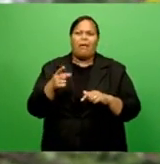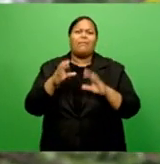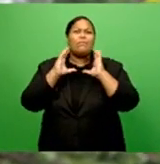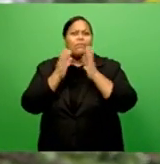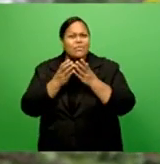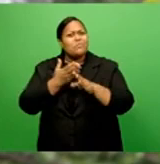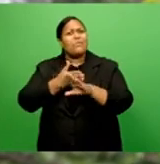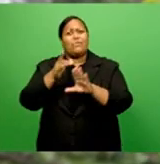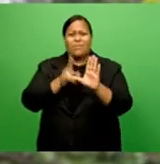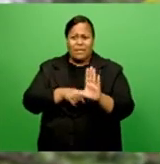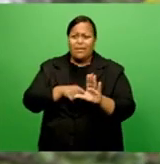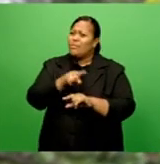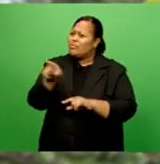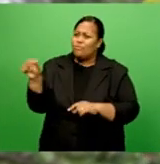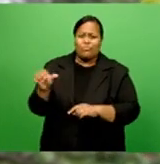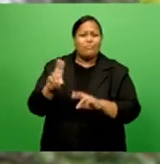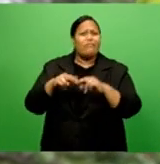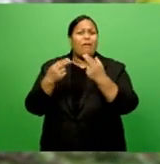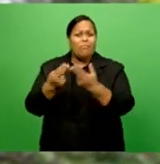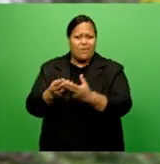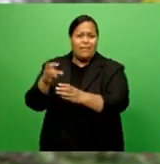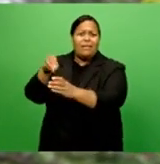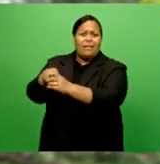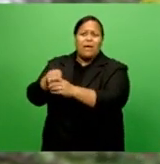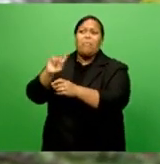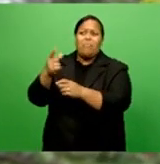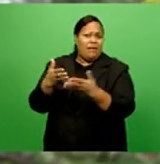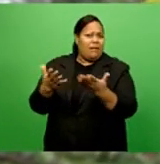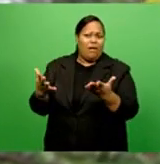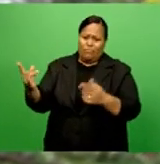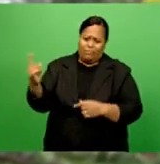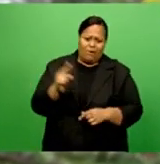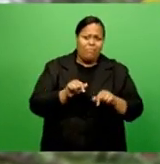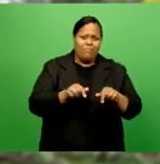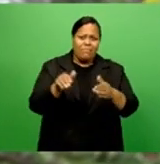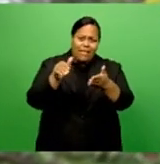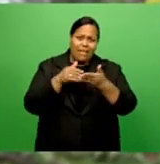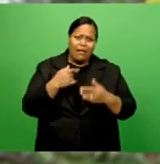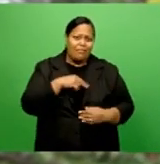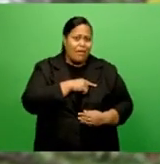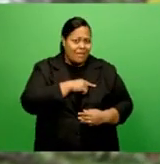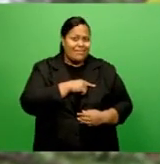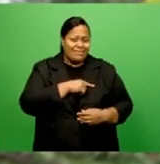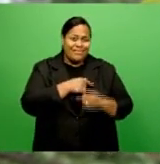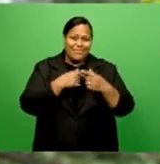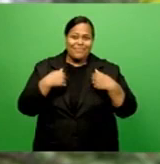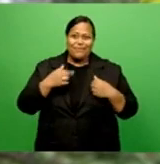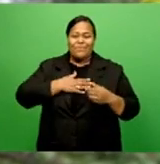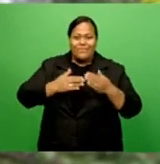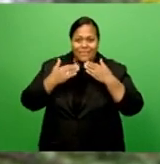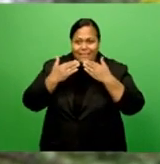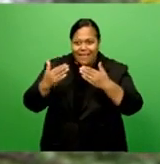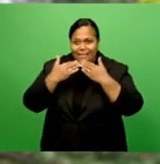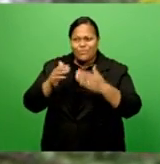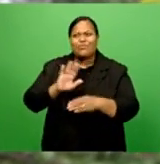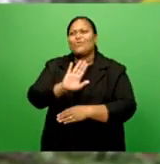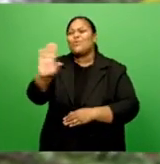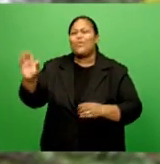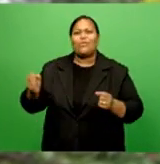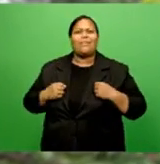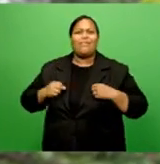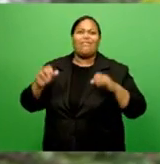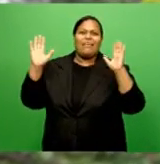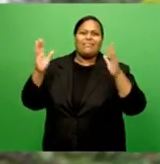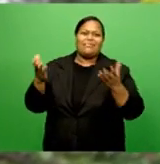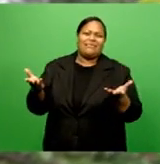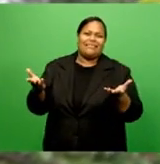New Year period. And you've been away for a while. So we want to thank you for all your sacrifices to